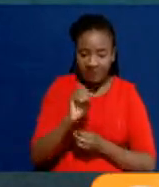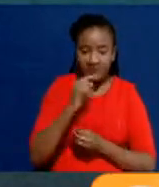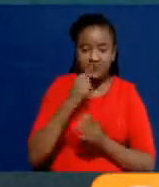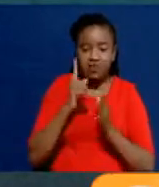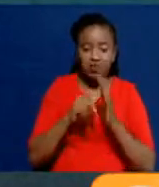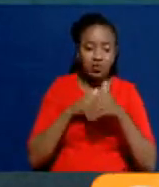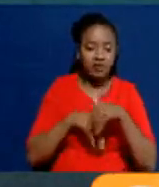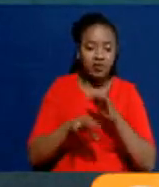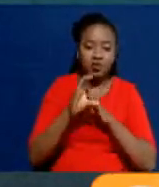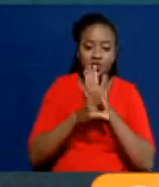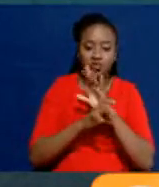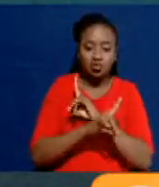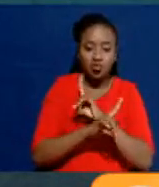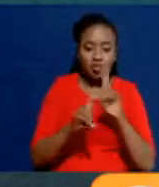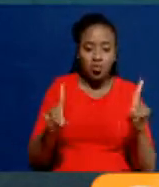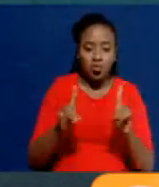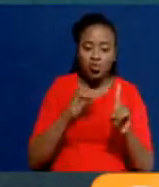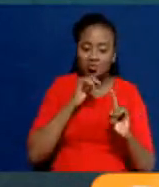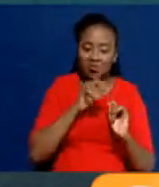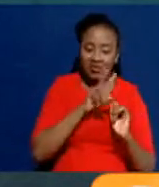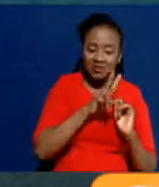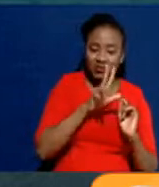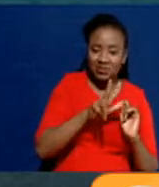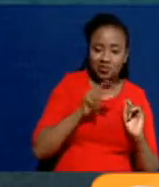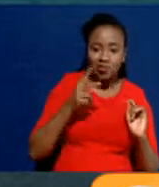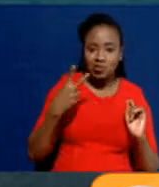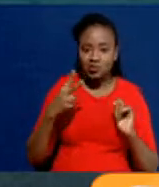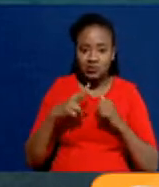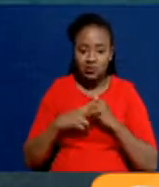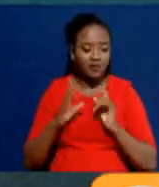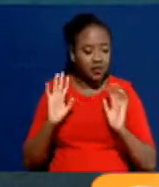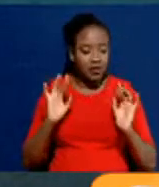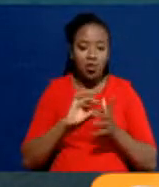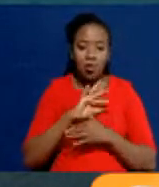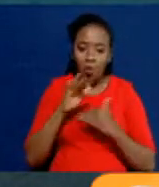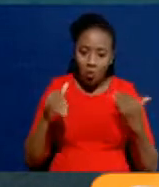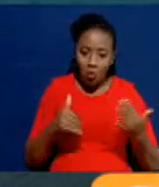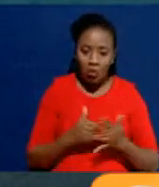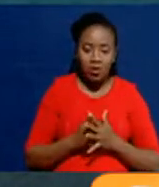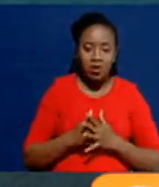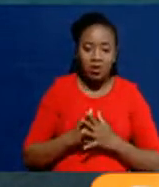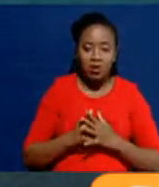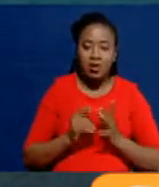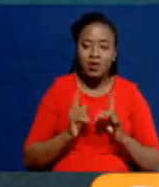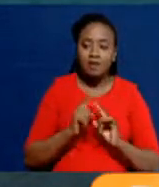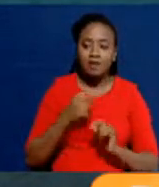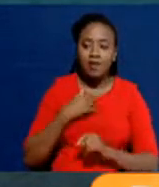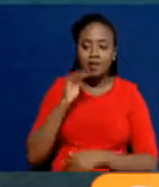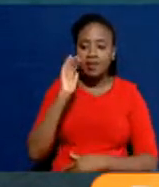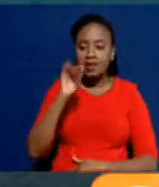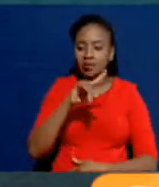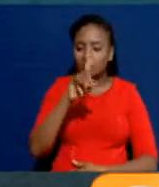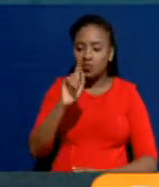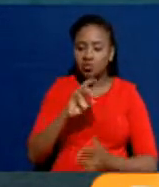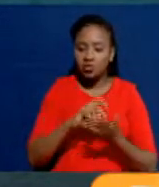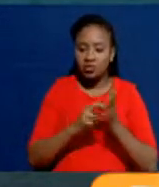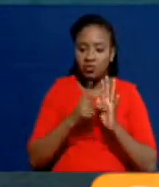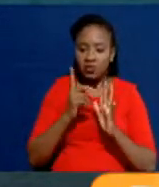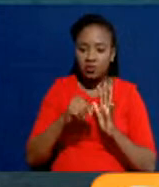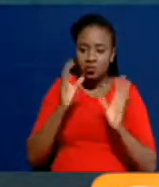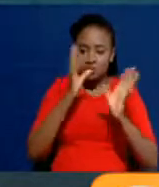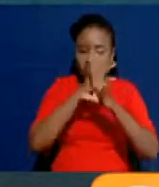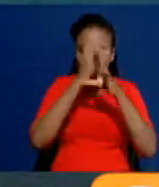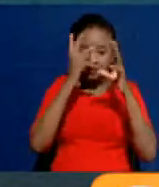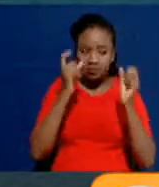what you thought about the 23 or the 27. But the question I would like to ask is, does this mean that the president or the appointing authority